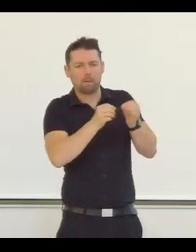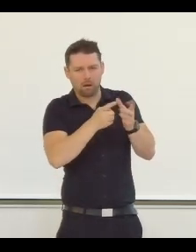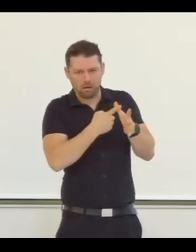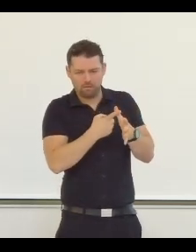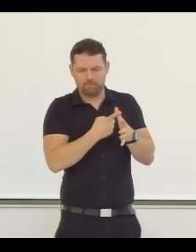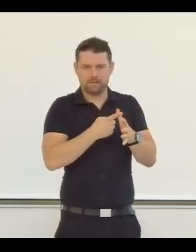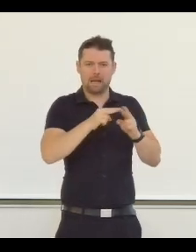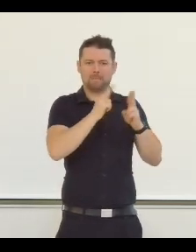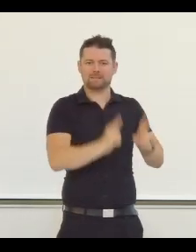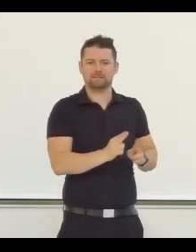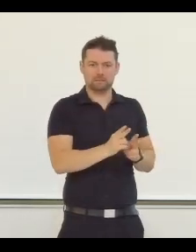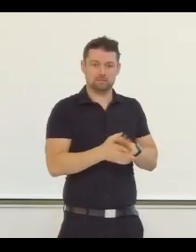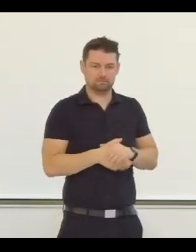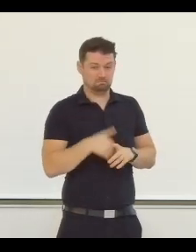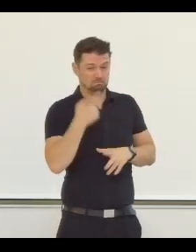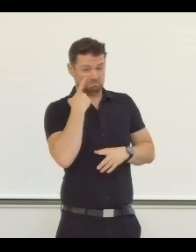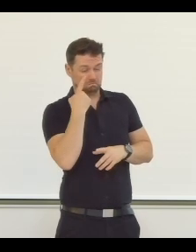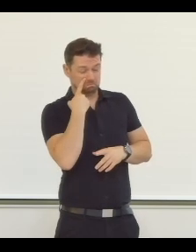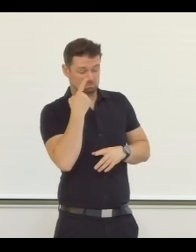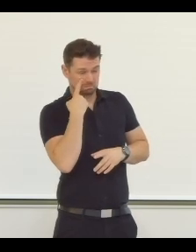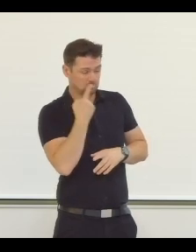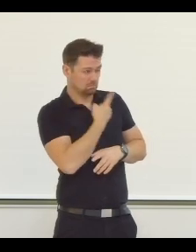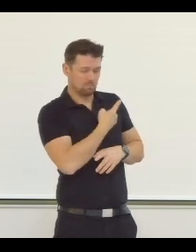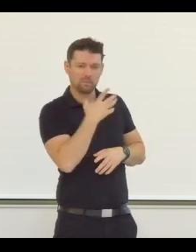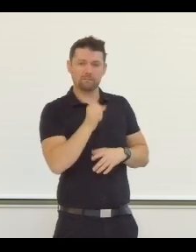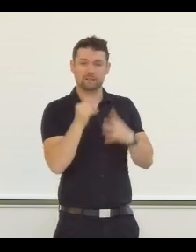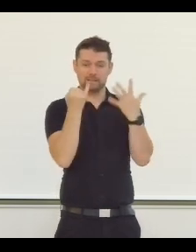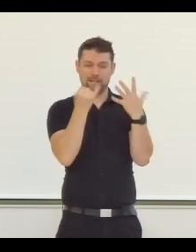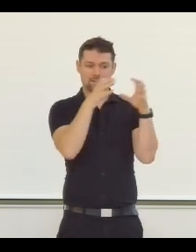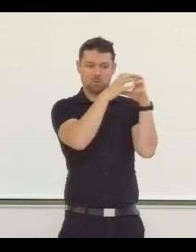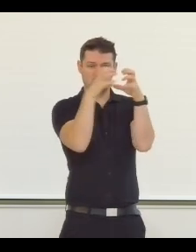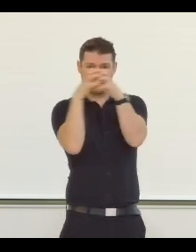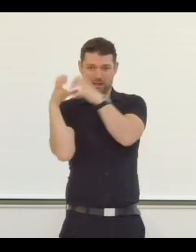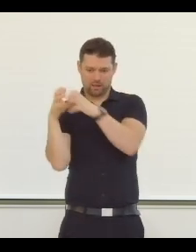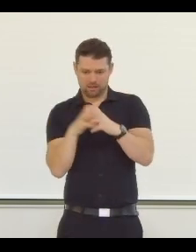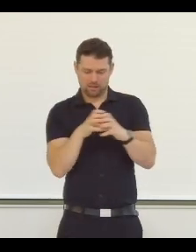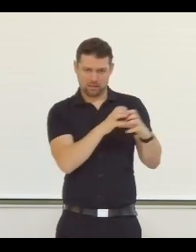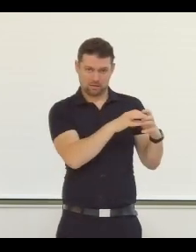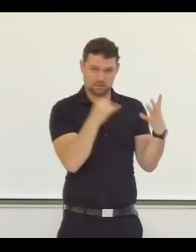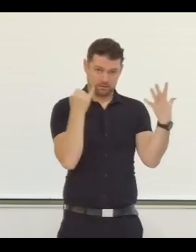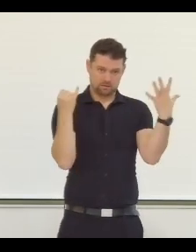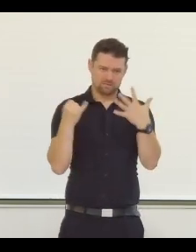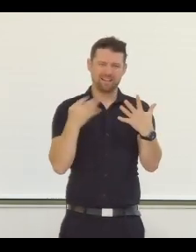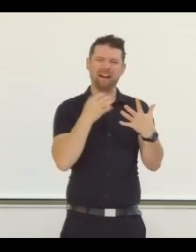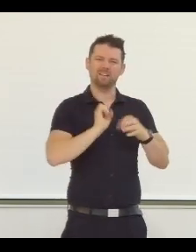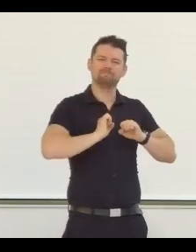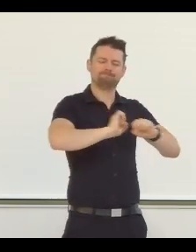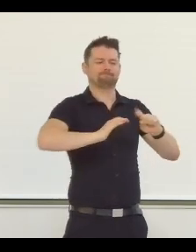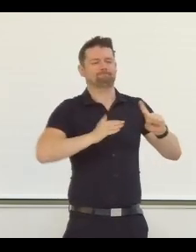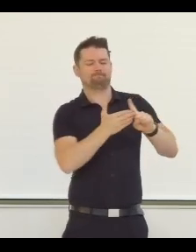MaMBA habitat that you can see. You can see there are 6 modules. Each module has its main